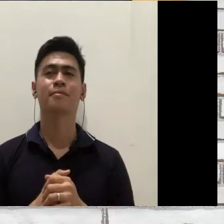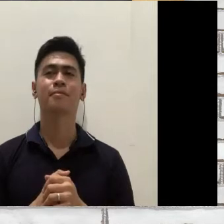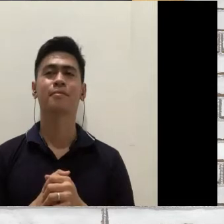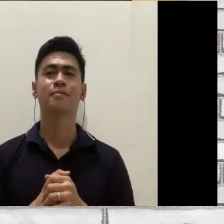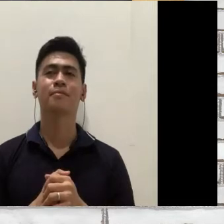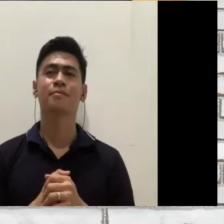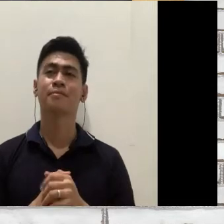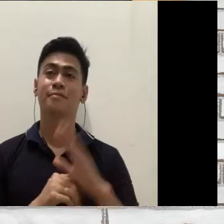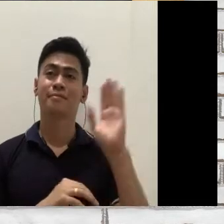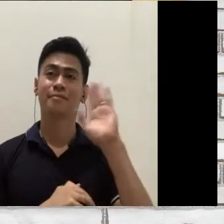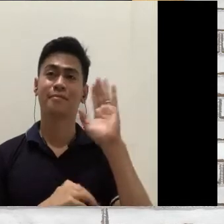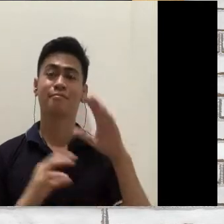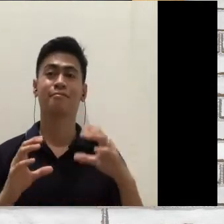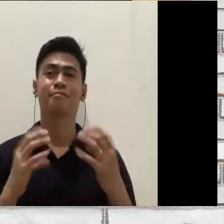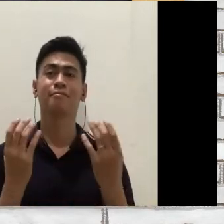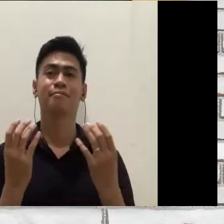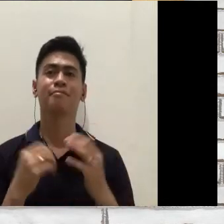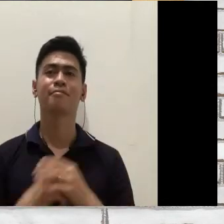Hi class!